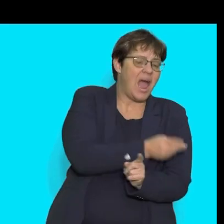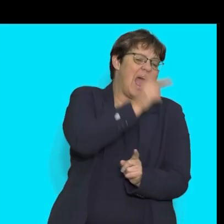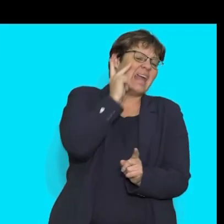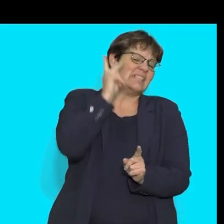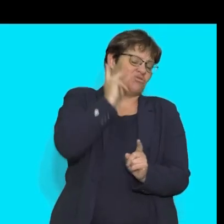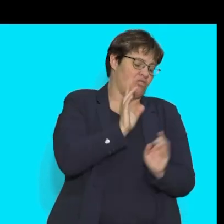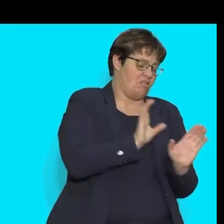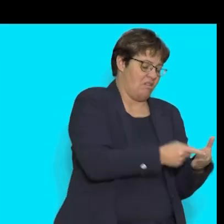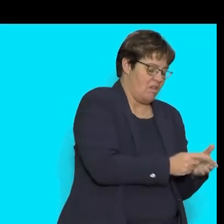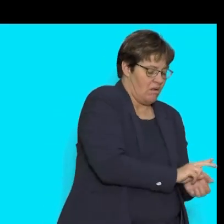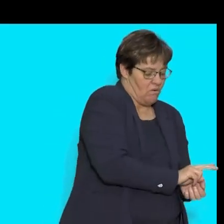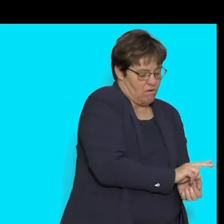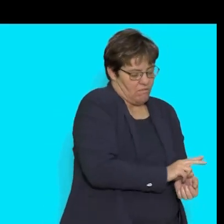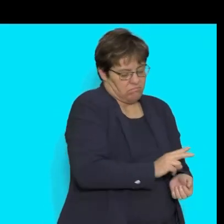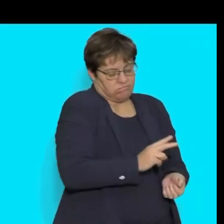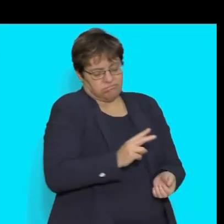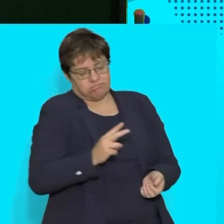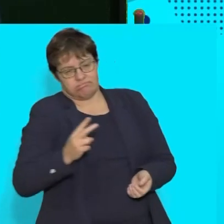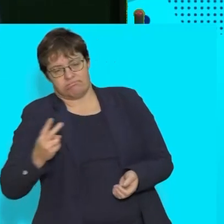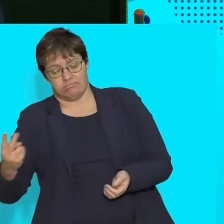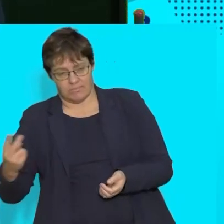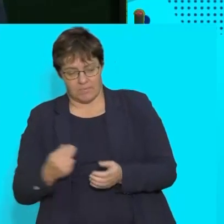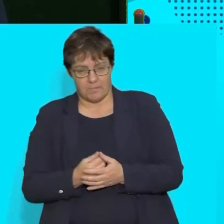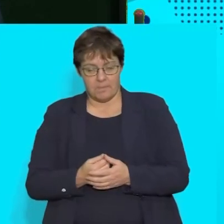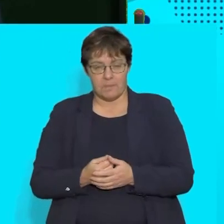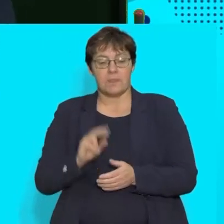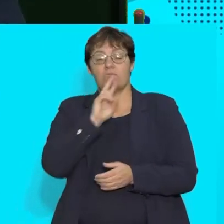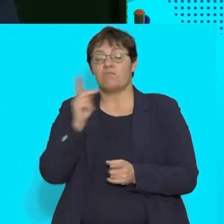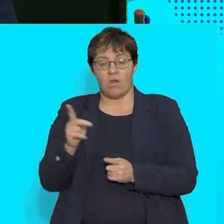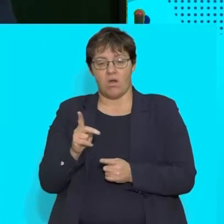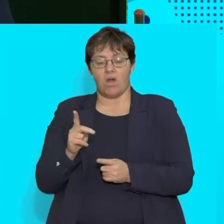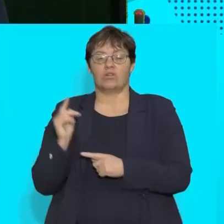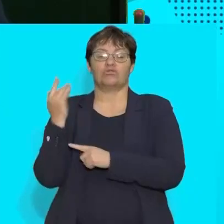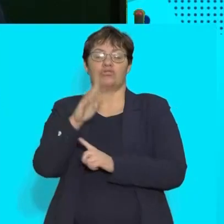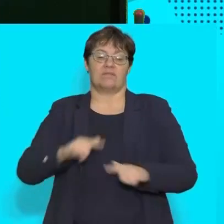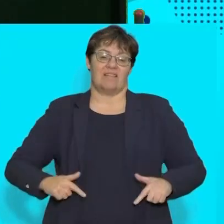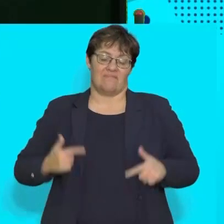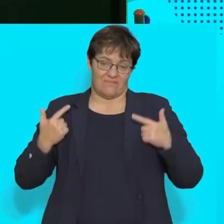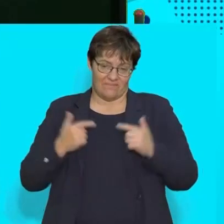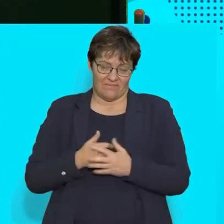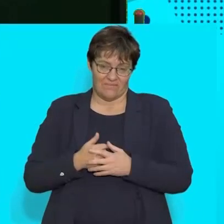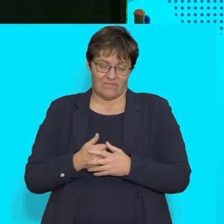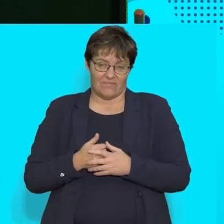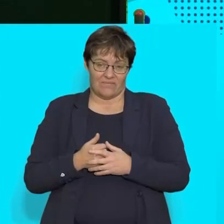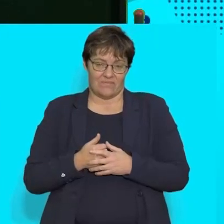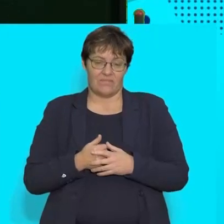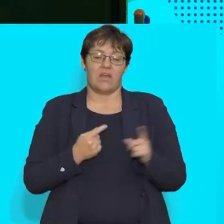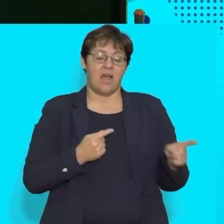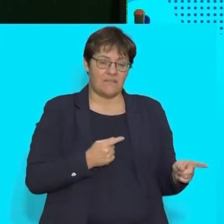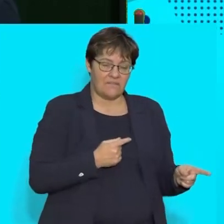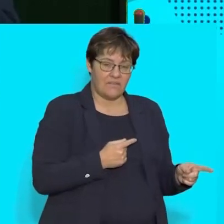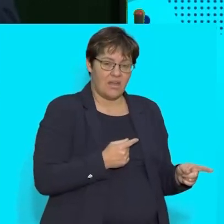ancestral species. And that essentially points to what I refer to as the tree of life, is that individuals have